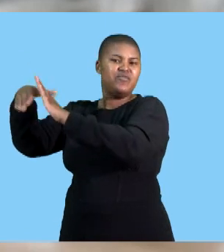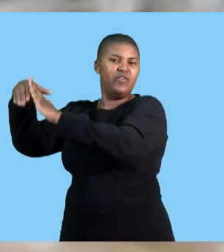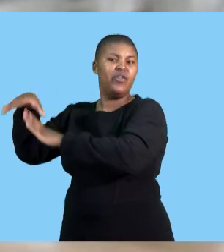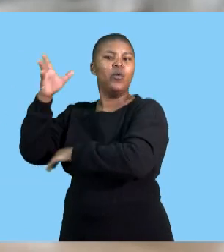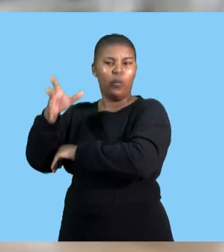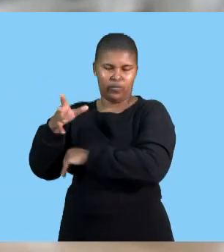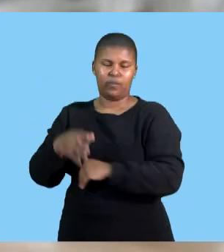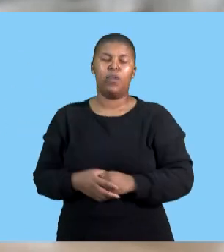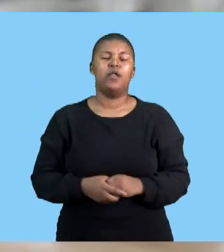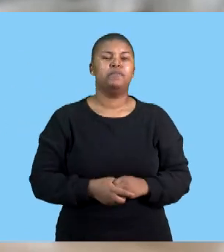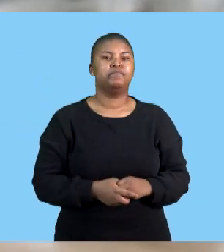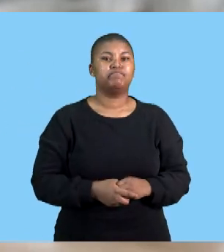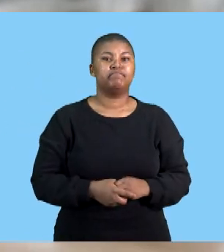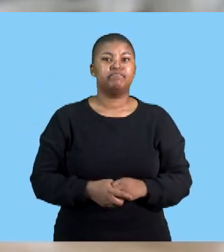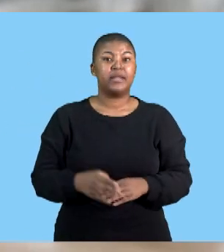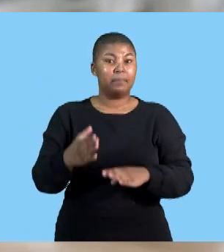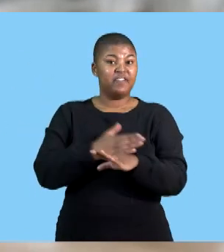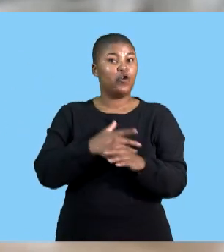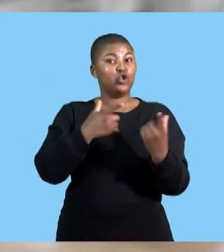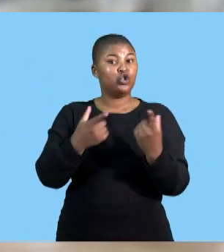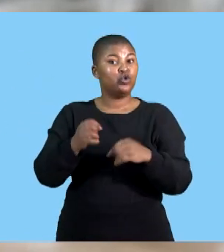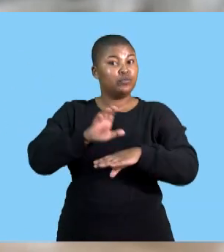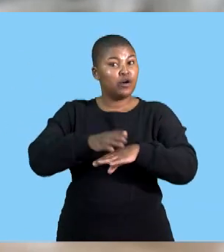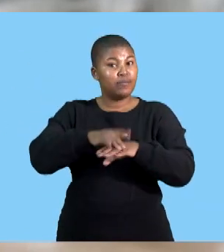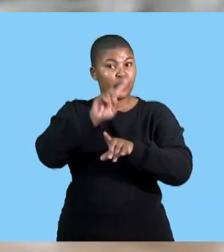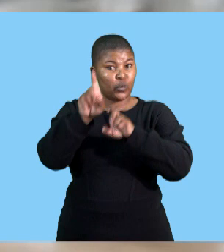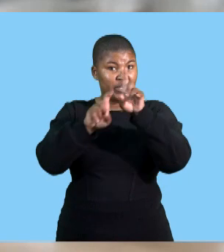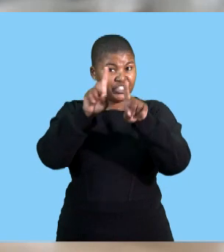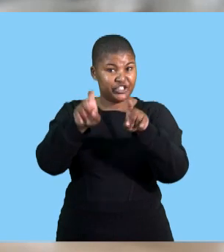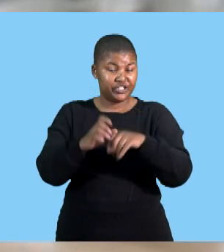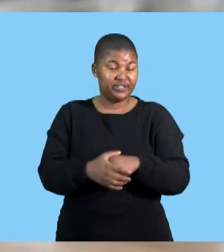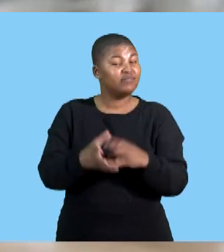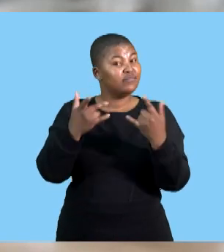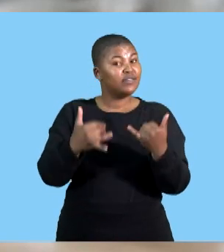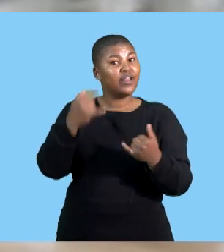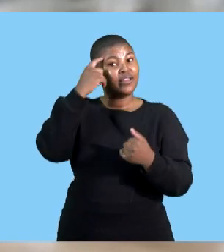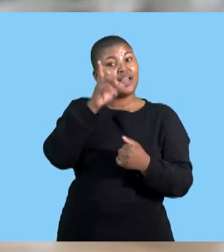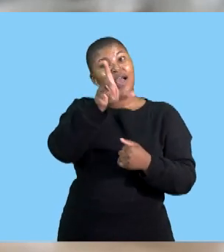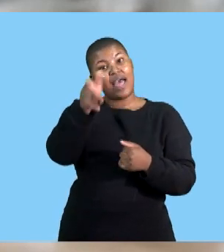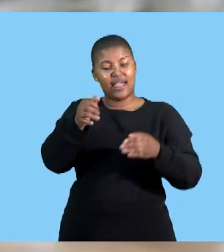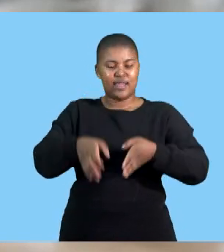Before we move to the application question, I would like you to then think of other ways in which